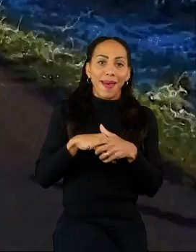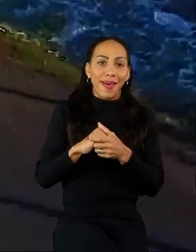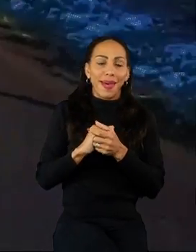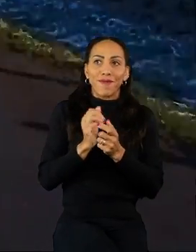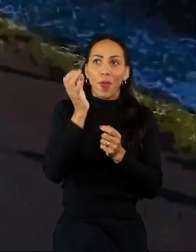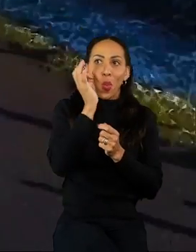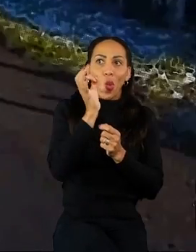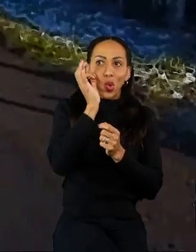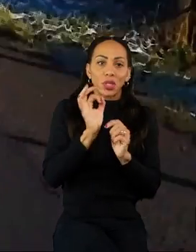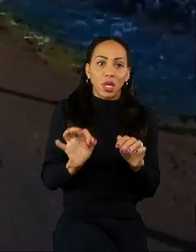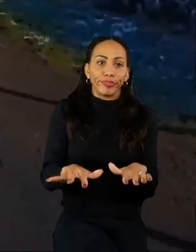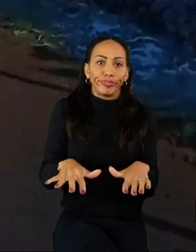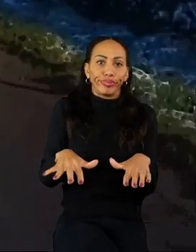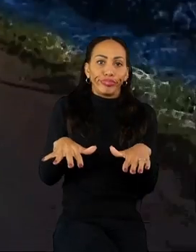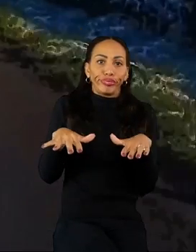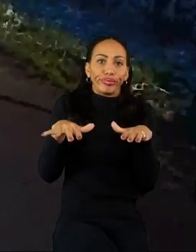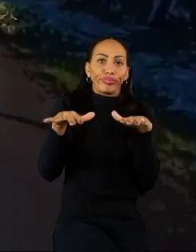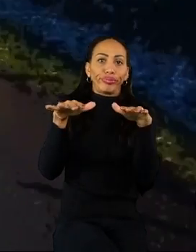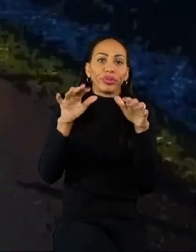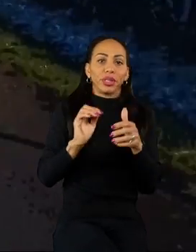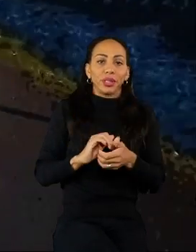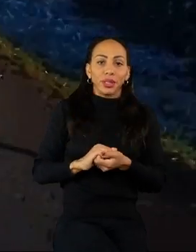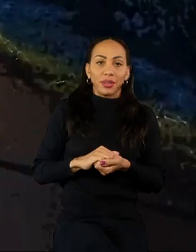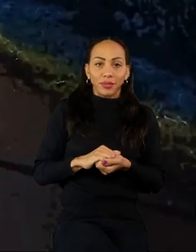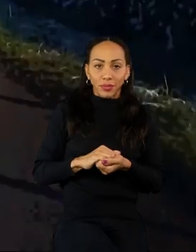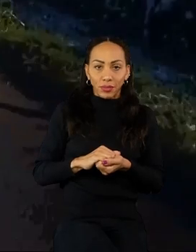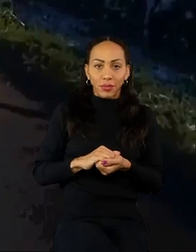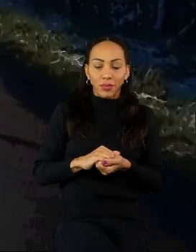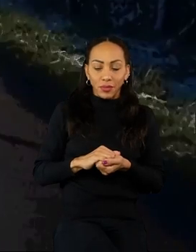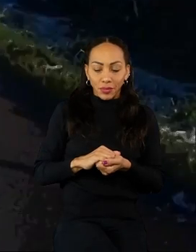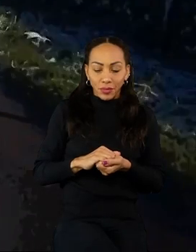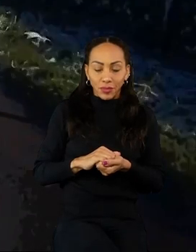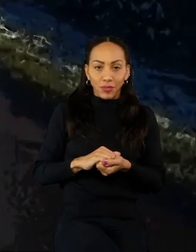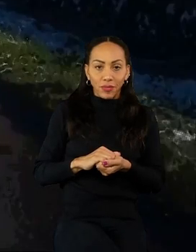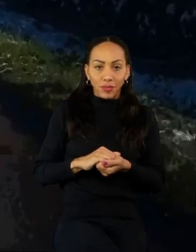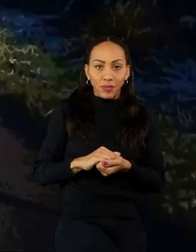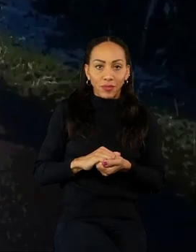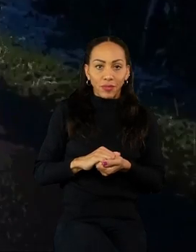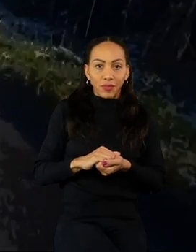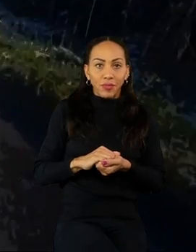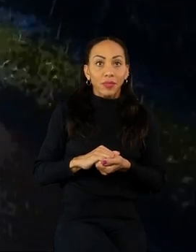Trying to get away from the rising water levels.